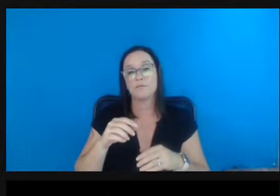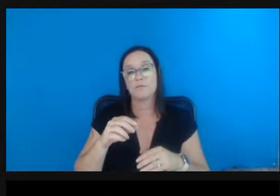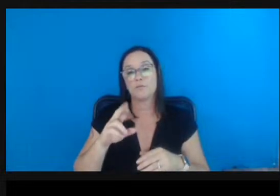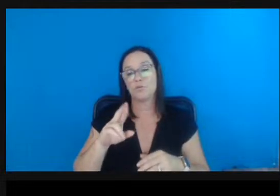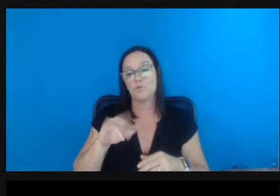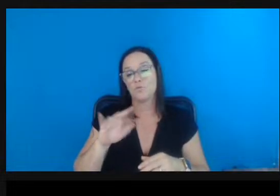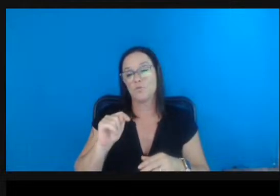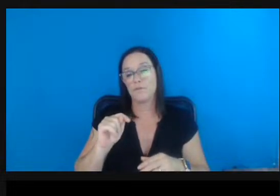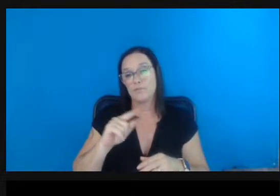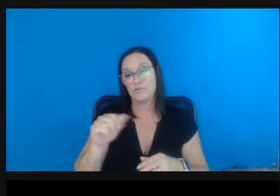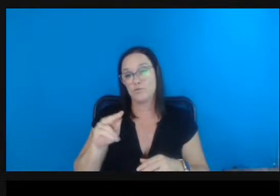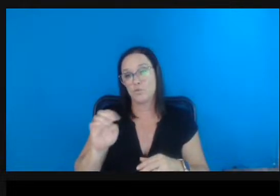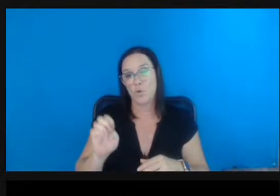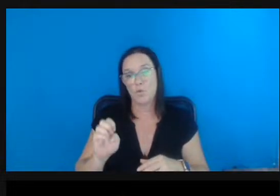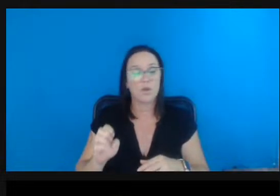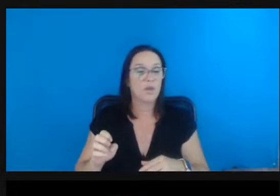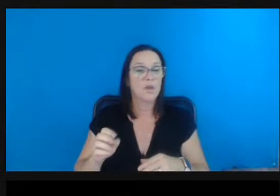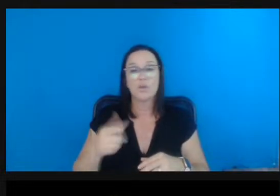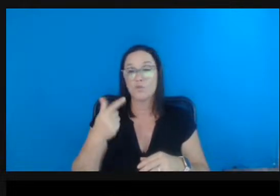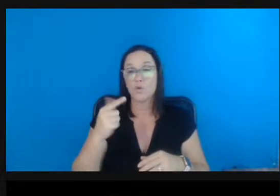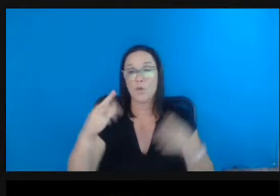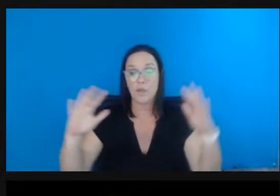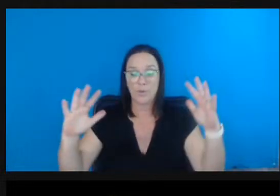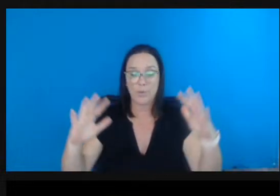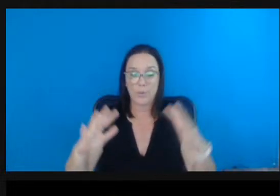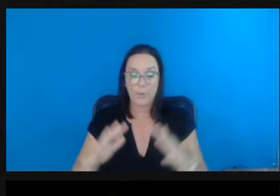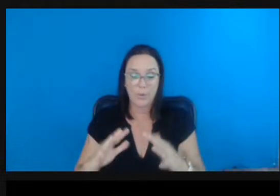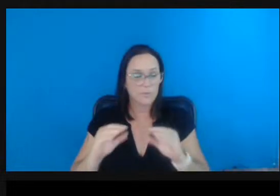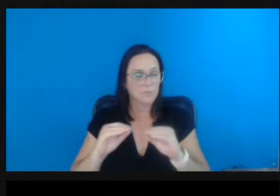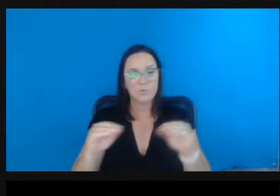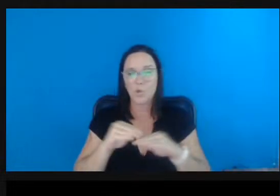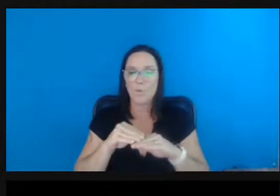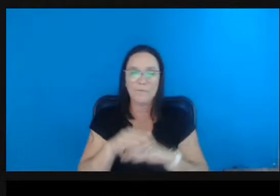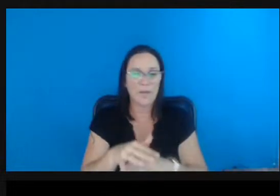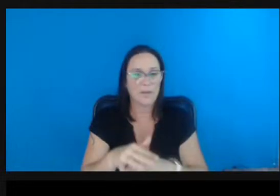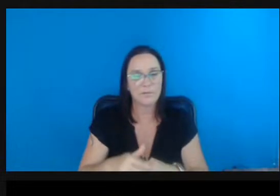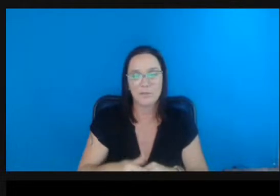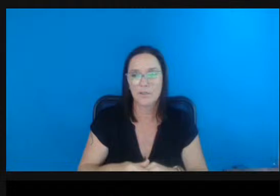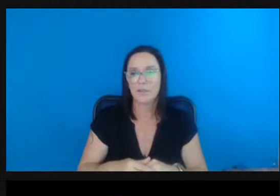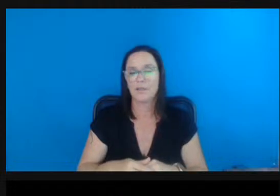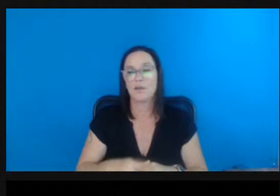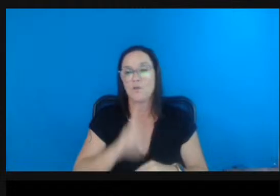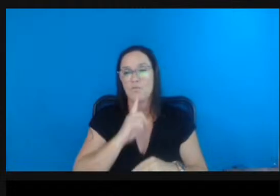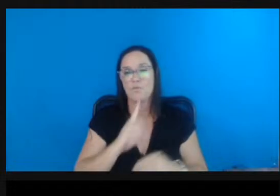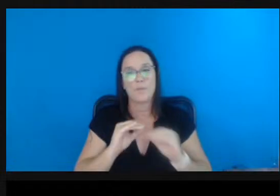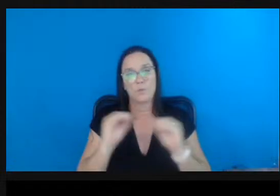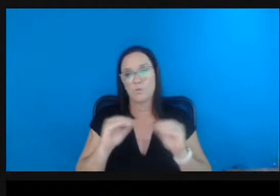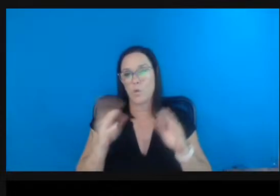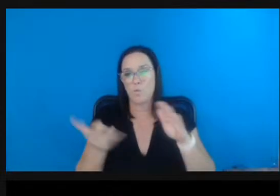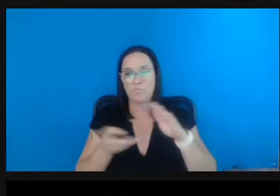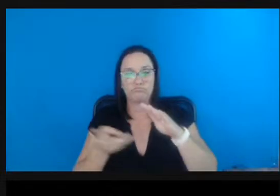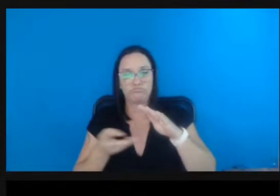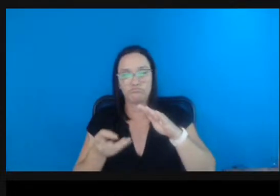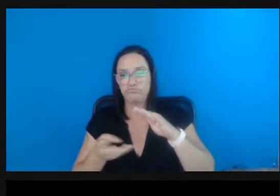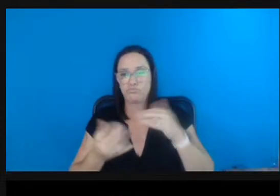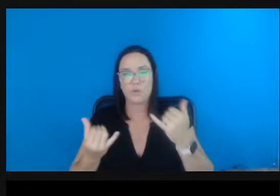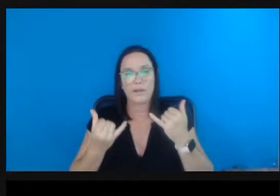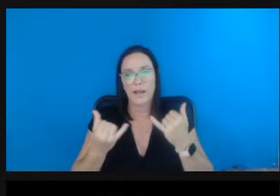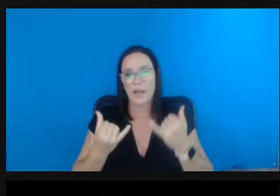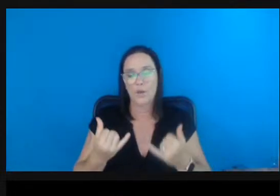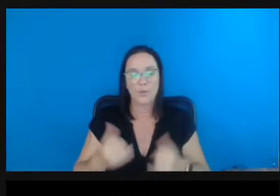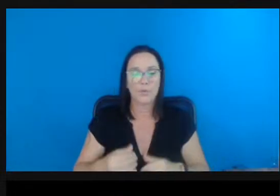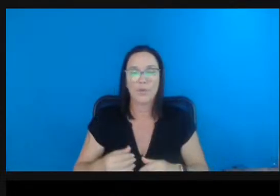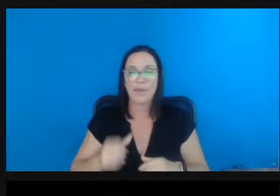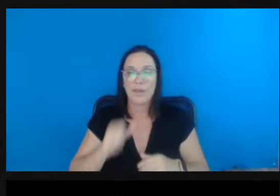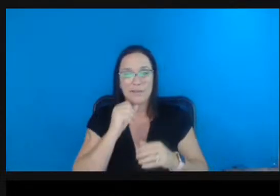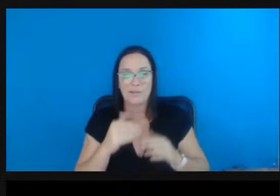tilt going down, no effect. This is why when we had that earlier question, it seems like there's really no magma going in there. Presently, there's no sign of that in a